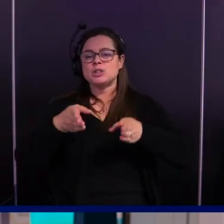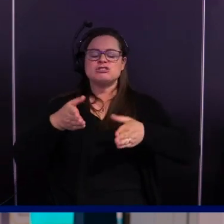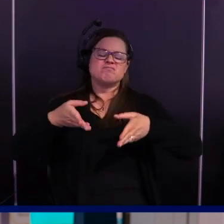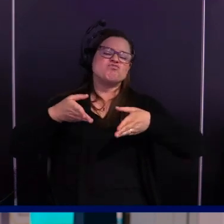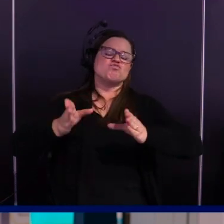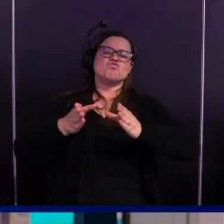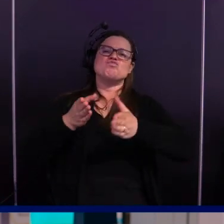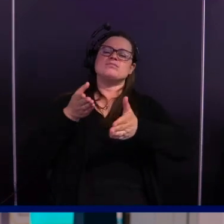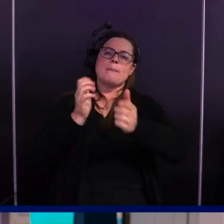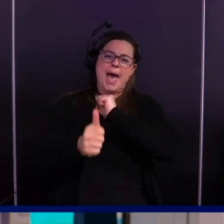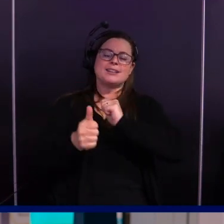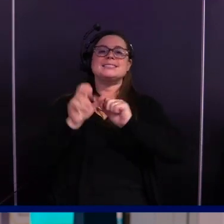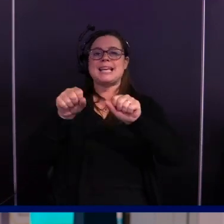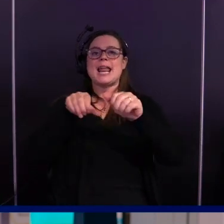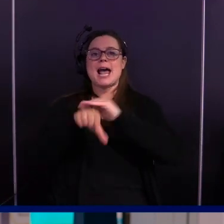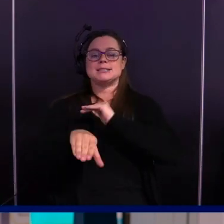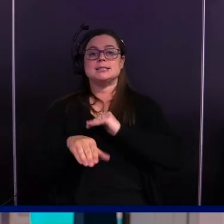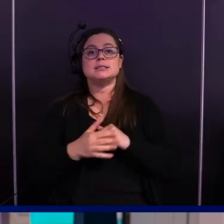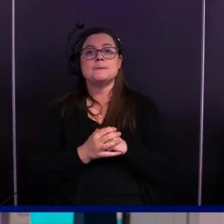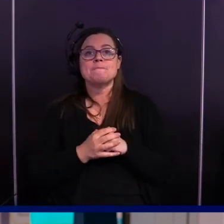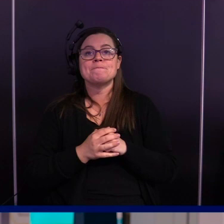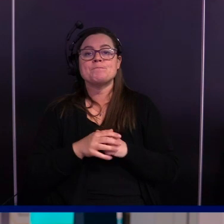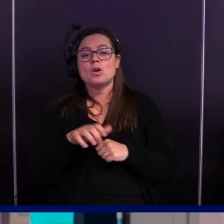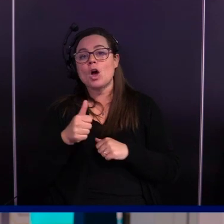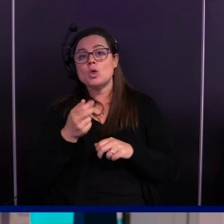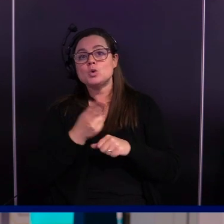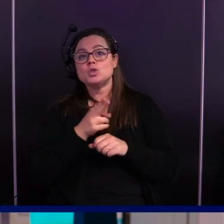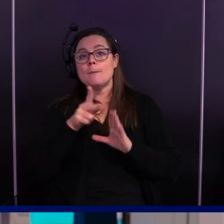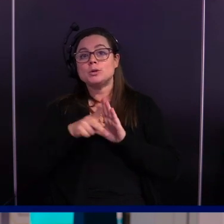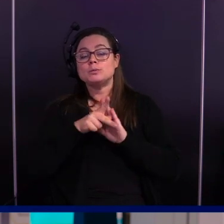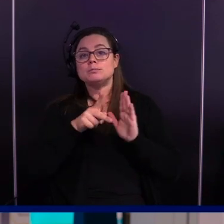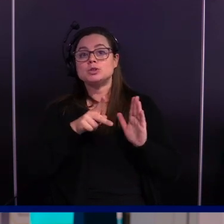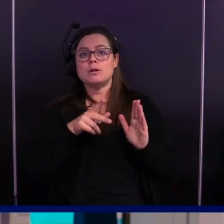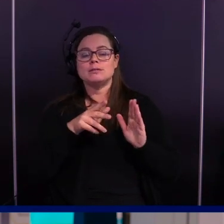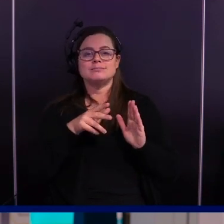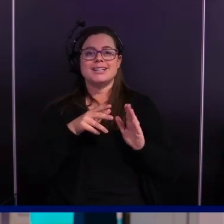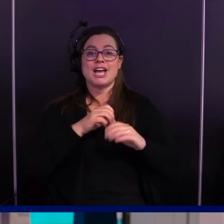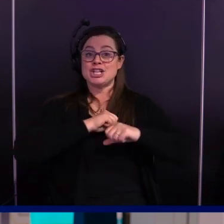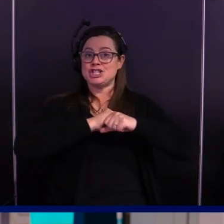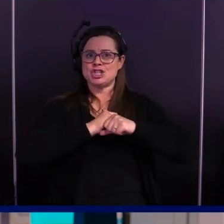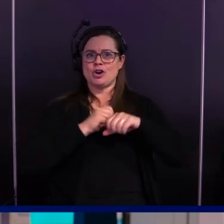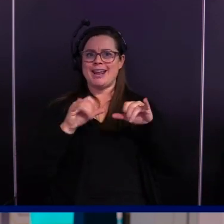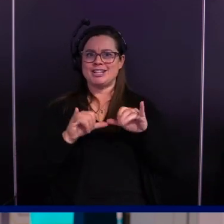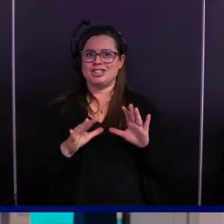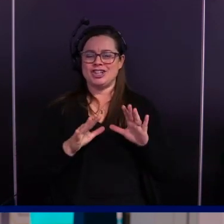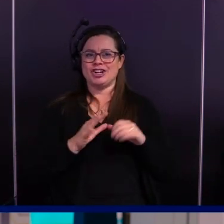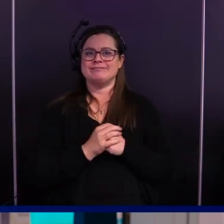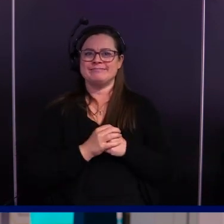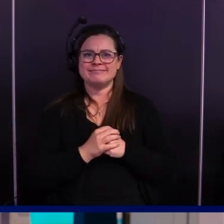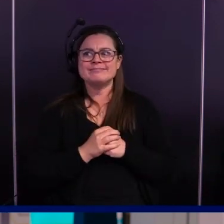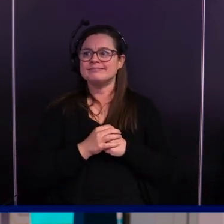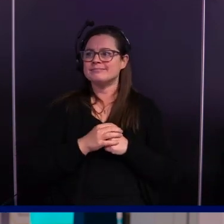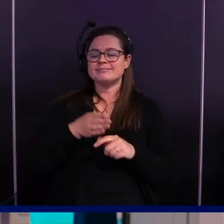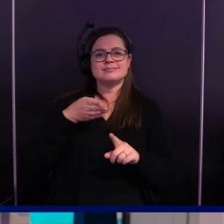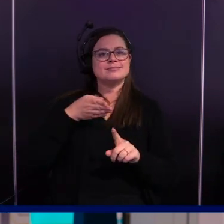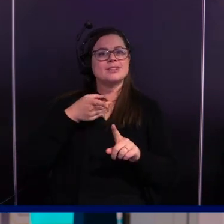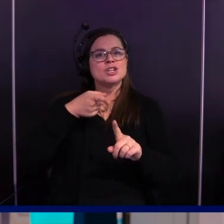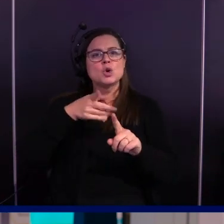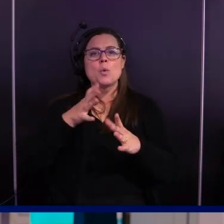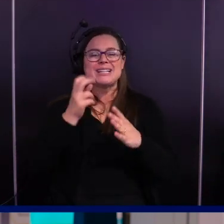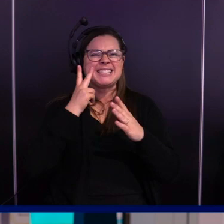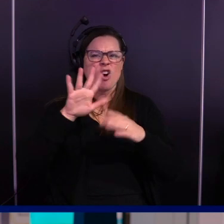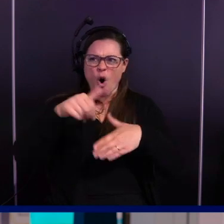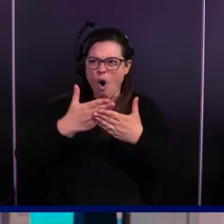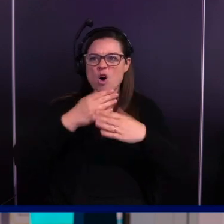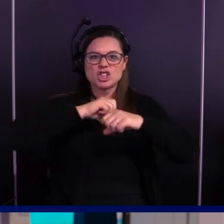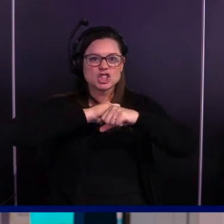successful. And then other user persona here is security engineer. Security engineer wanted to see all the security events and what is